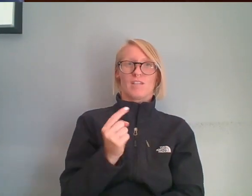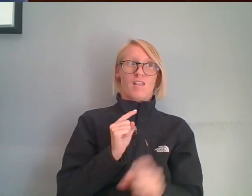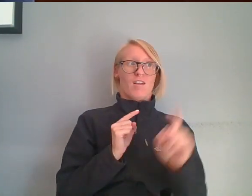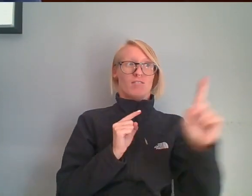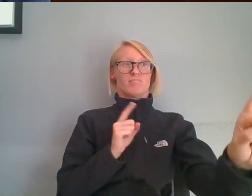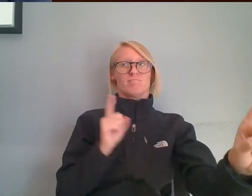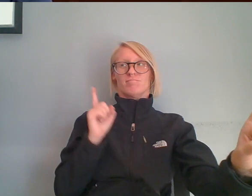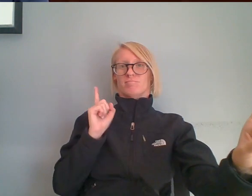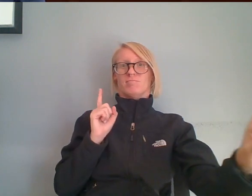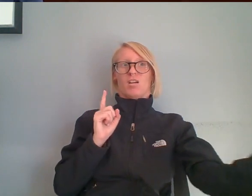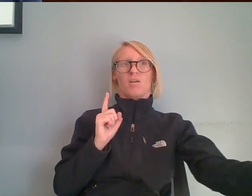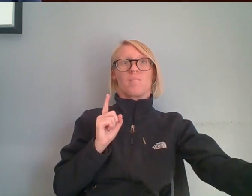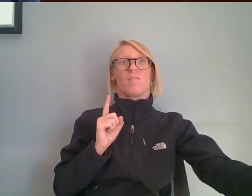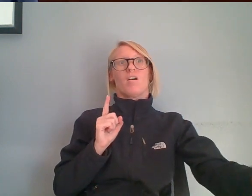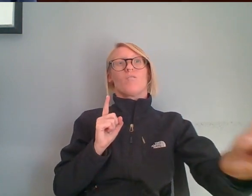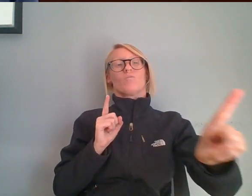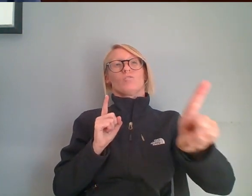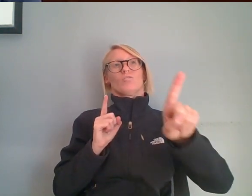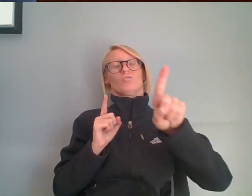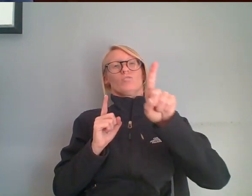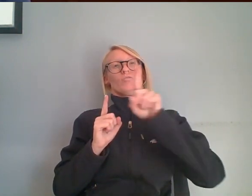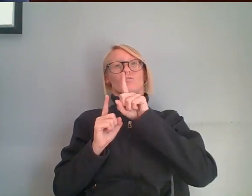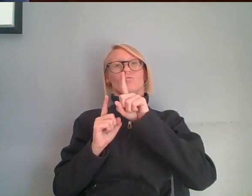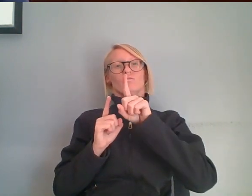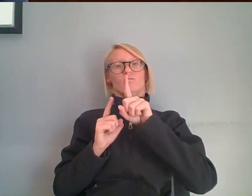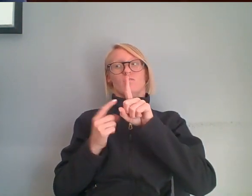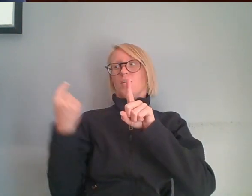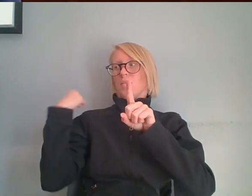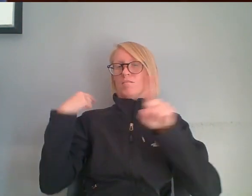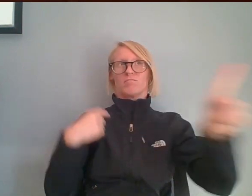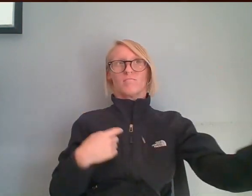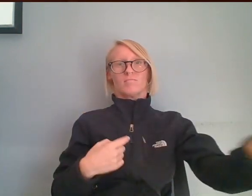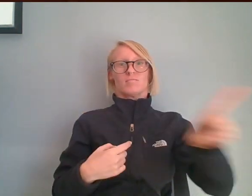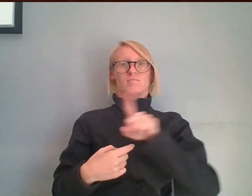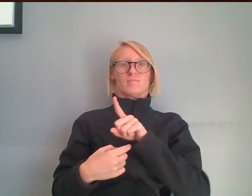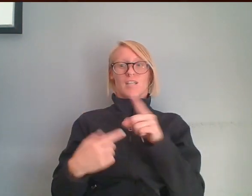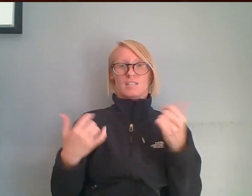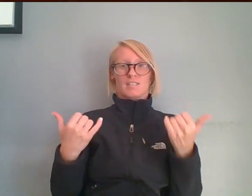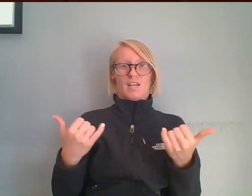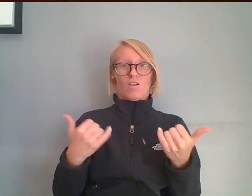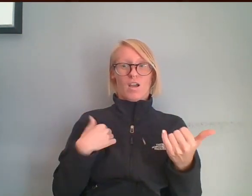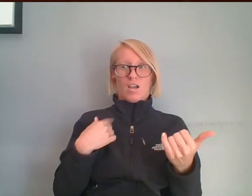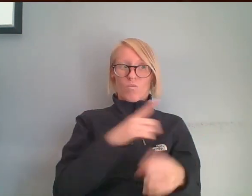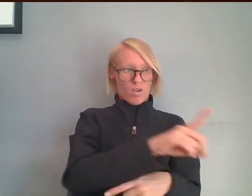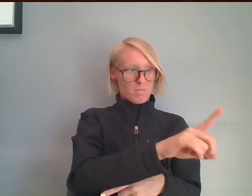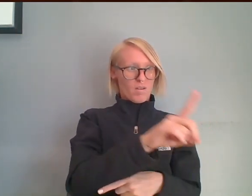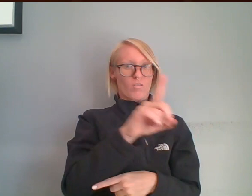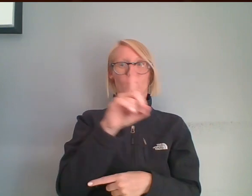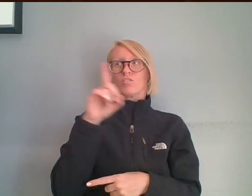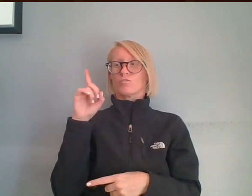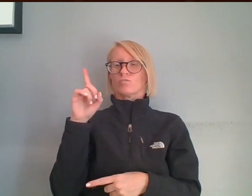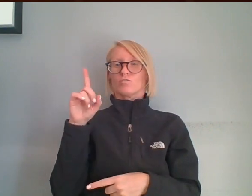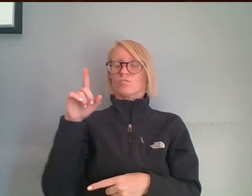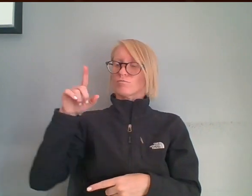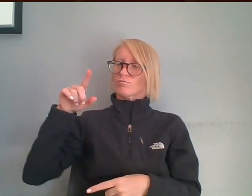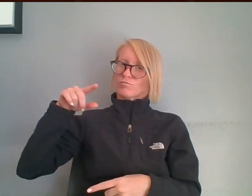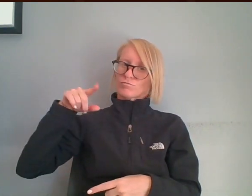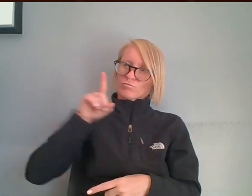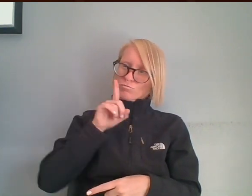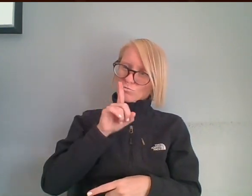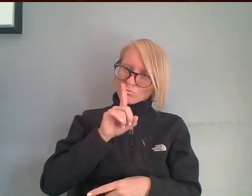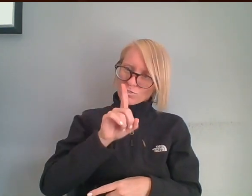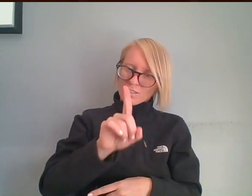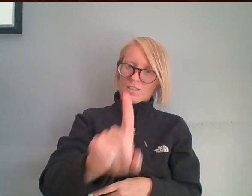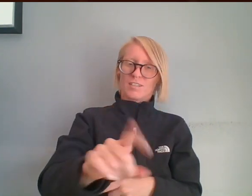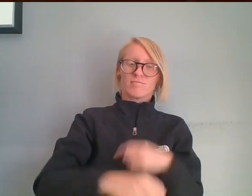and have us walk backwards straight. And if you failed, you had to start over. To this day, I can walk backwards in a straight line because of that. As